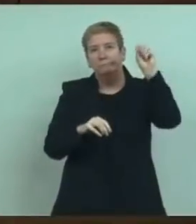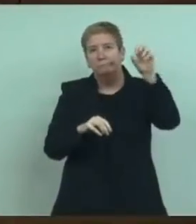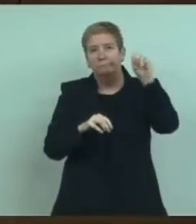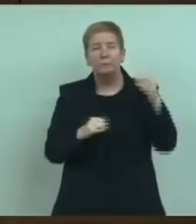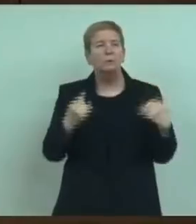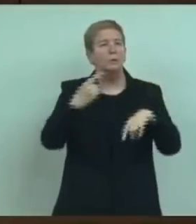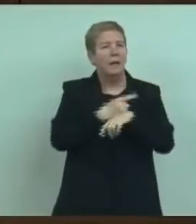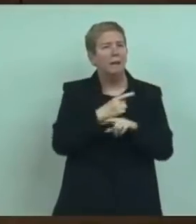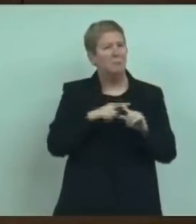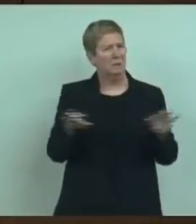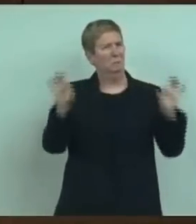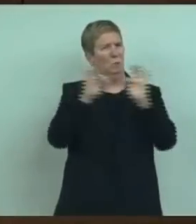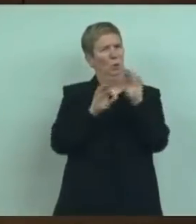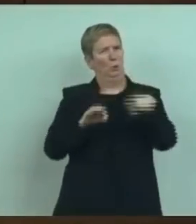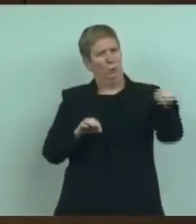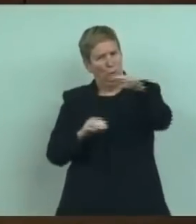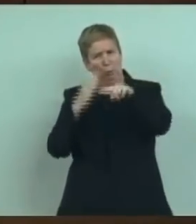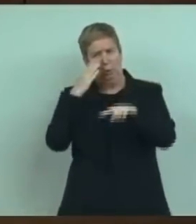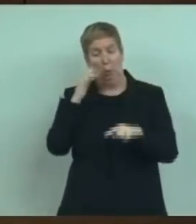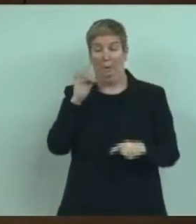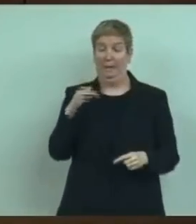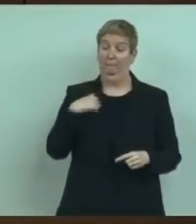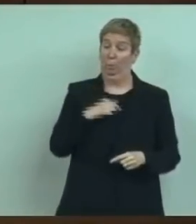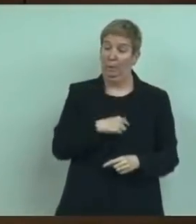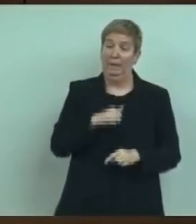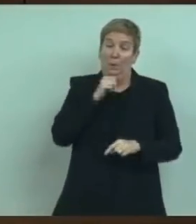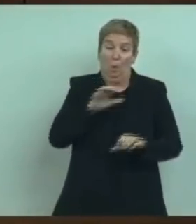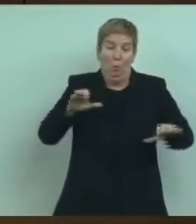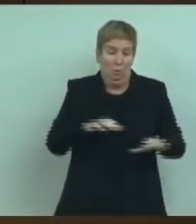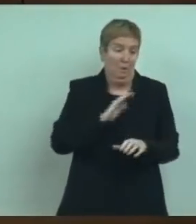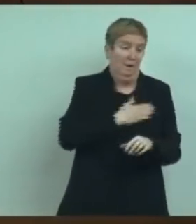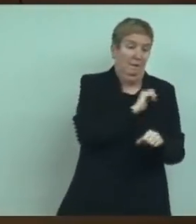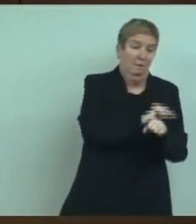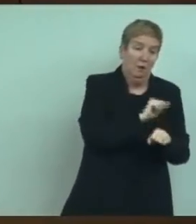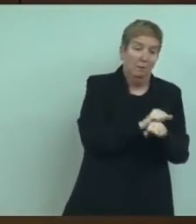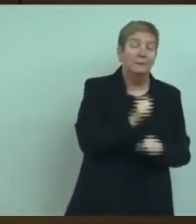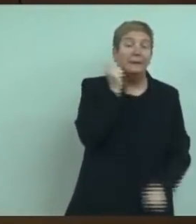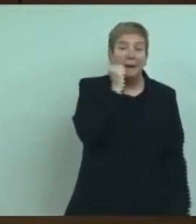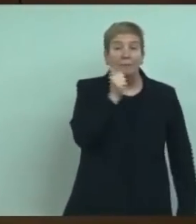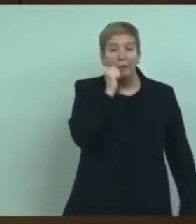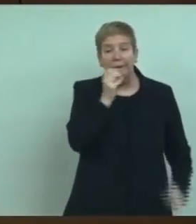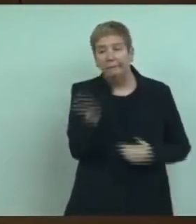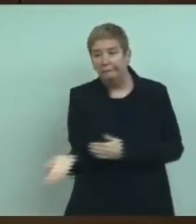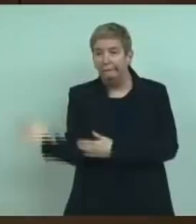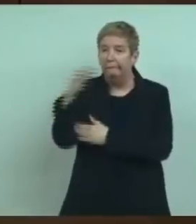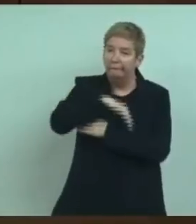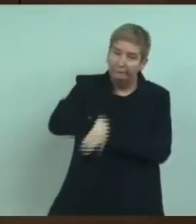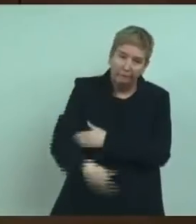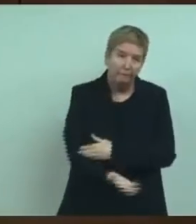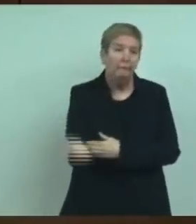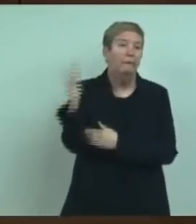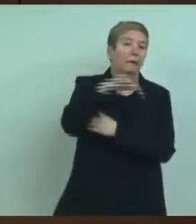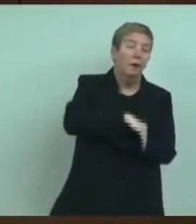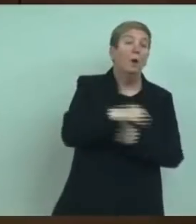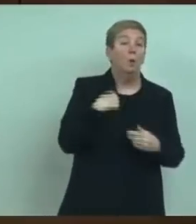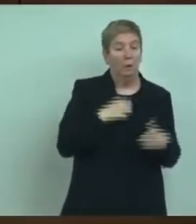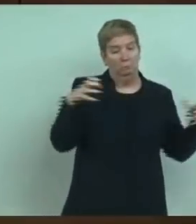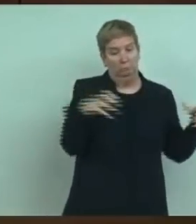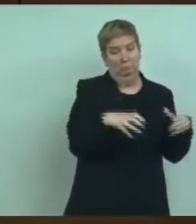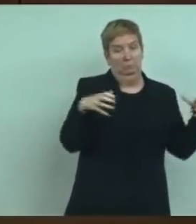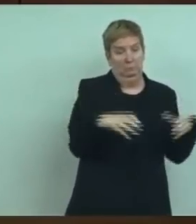do this work 7 days a week, 24 hours a day, with shifts of